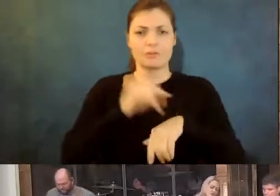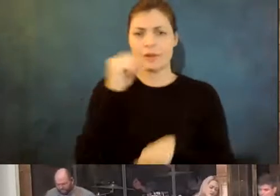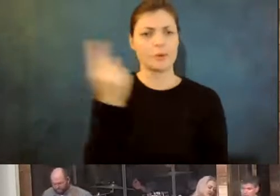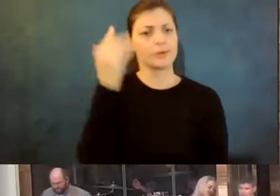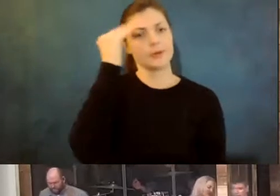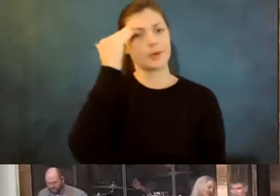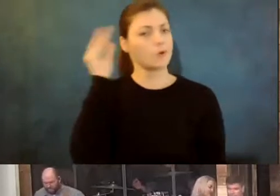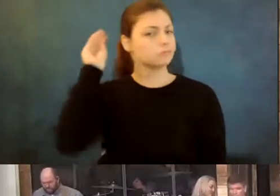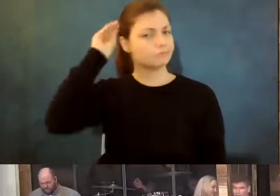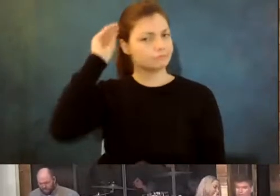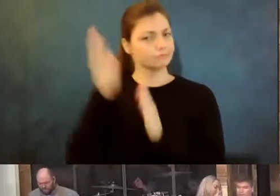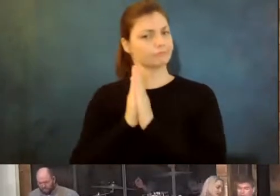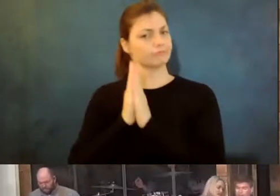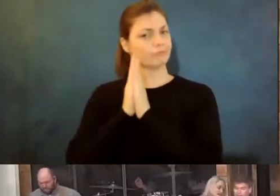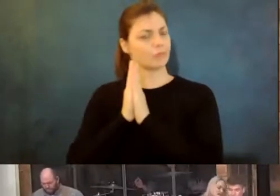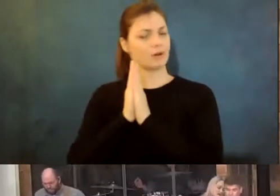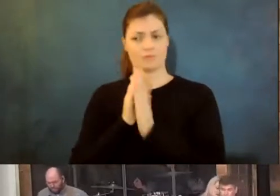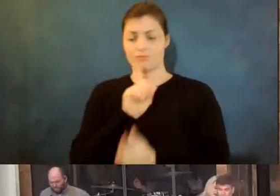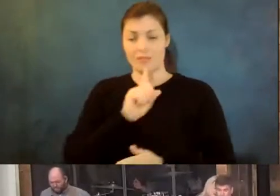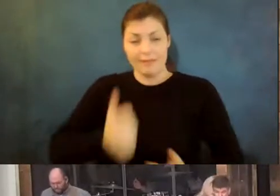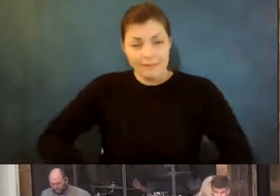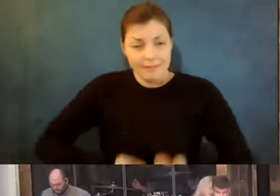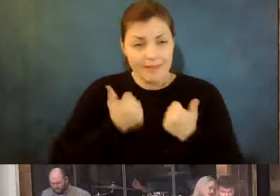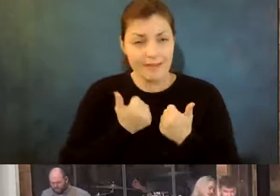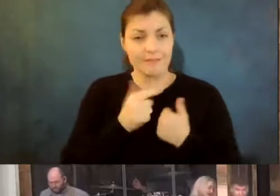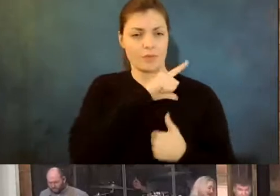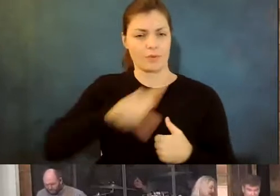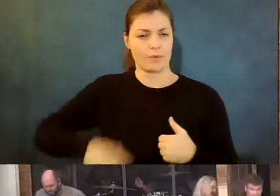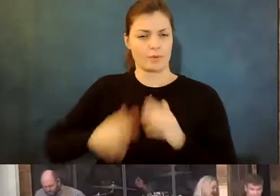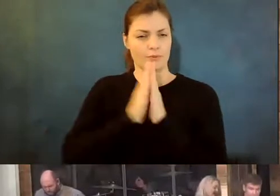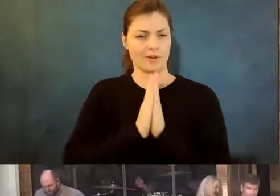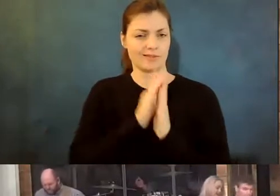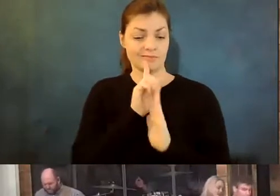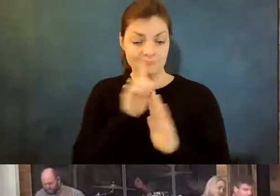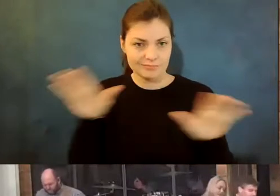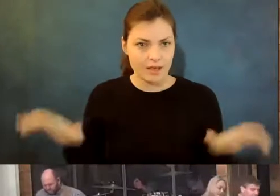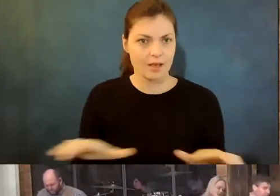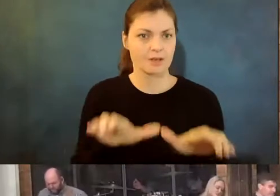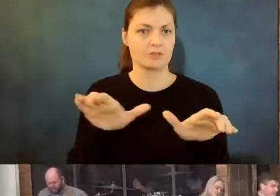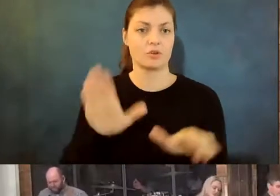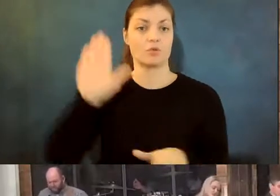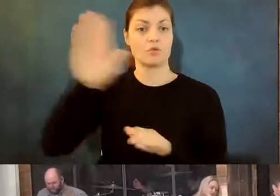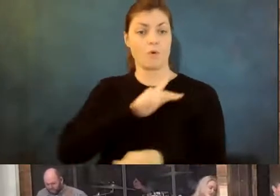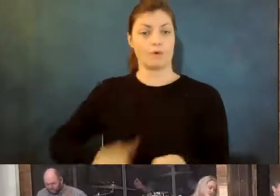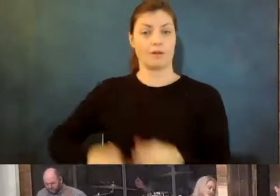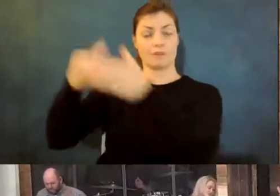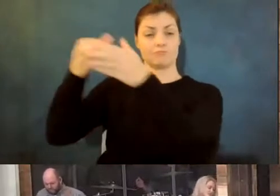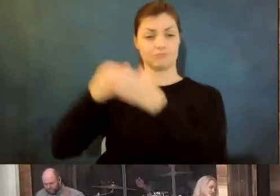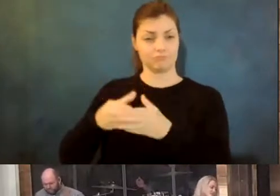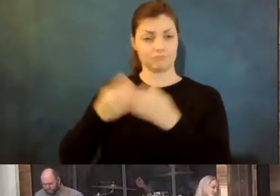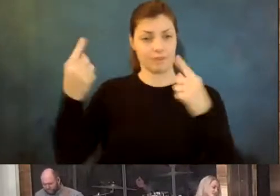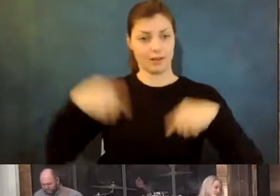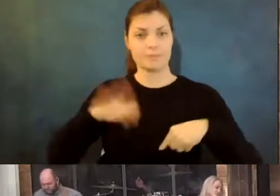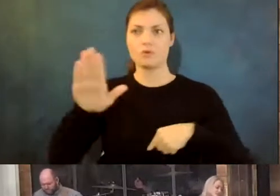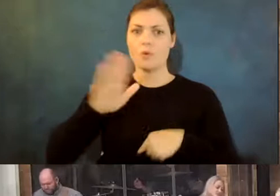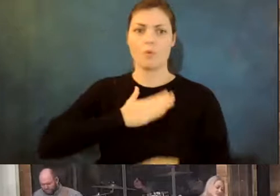Prayer in the back of our minds. We would live it out in prayer and in action. Thy kingdom come. Thy